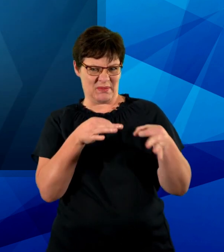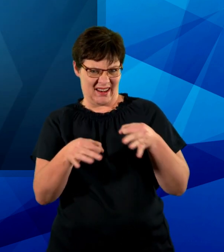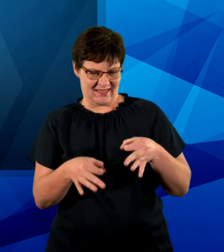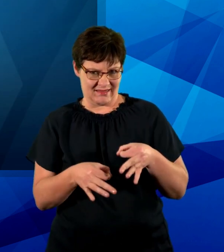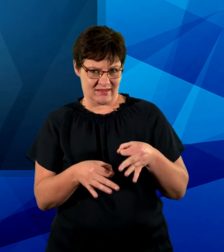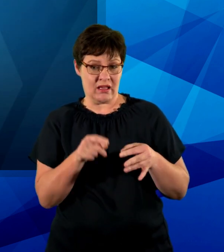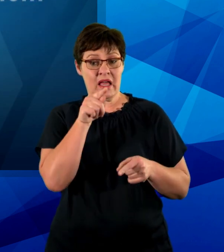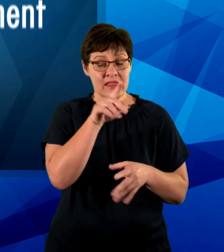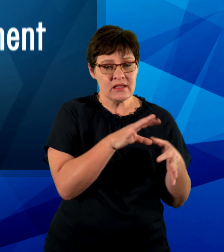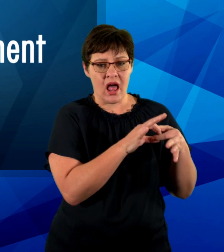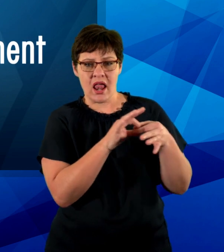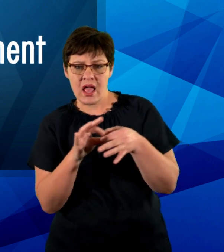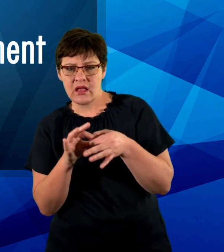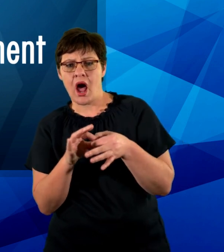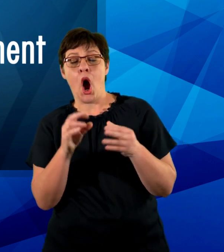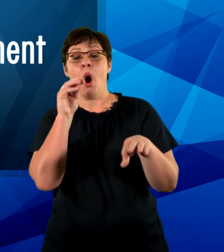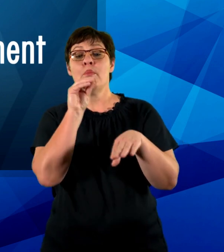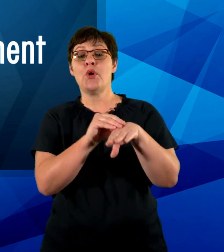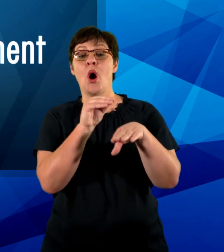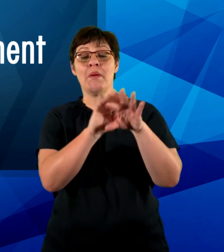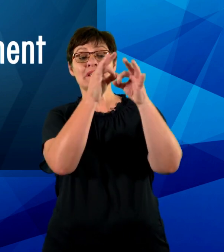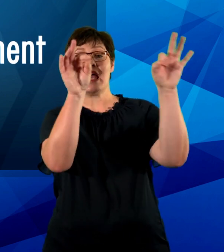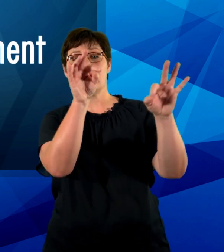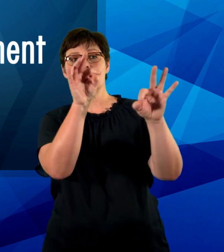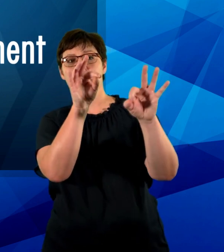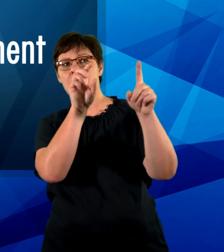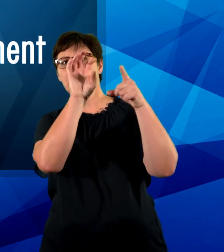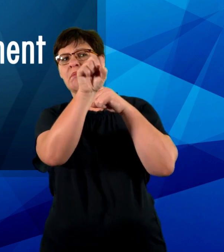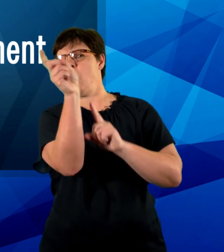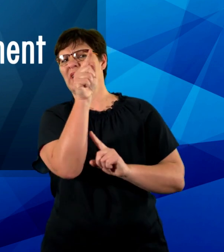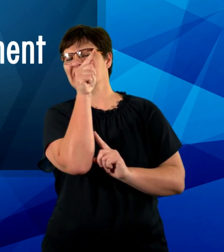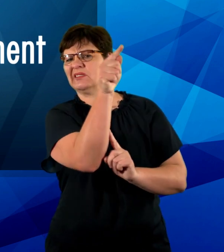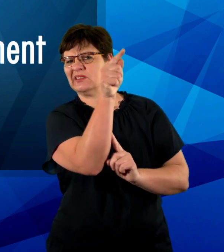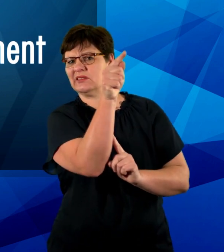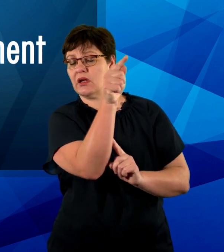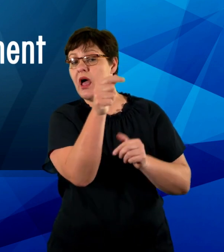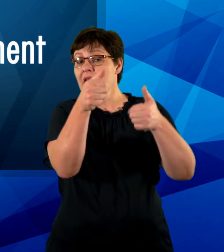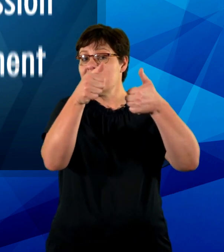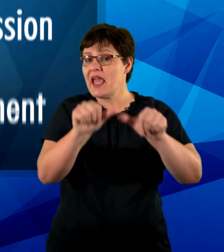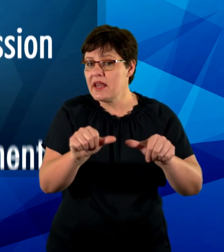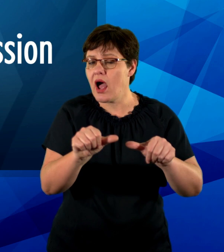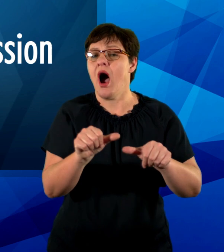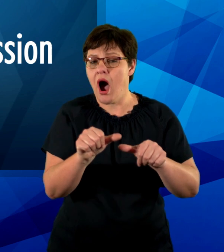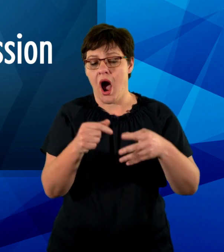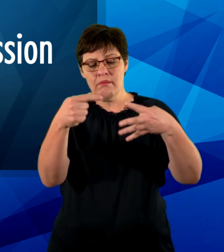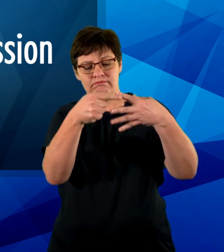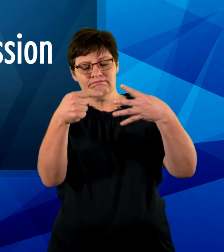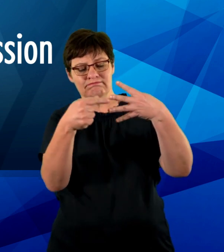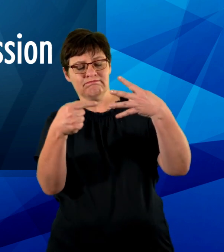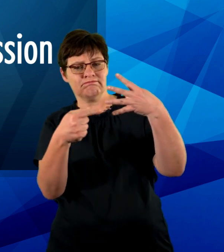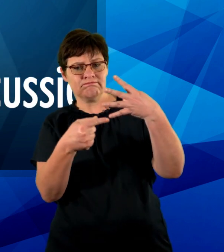which leads to an identification of the problem statement, which in turn leads to a preview of the main points of